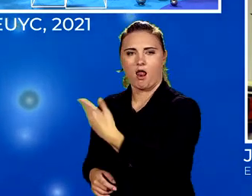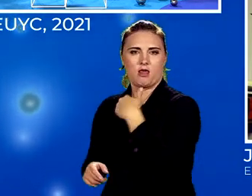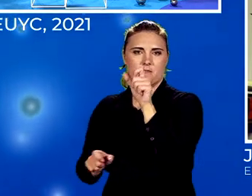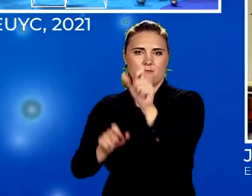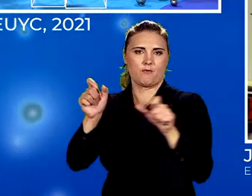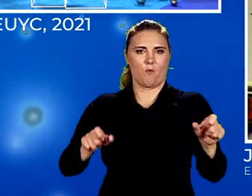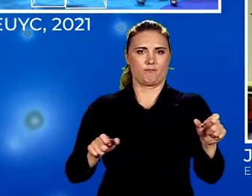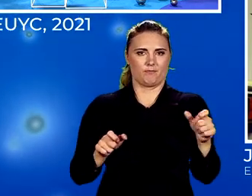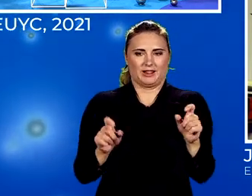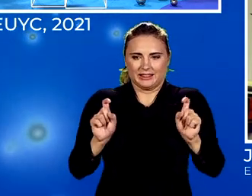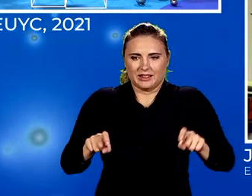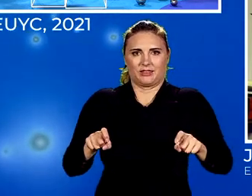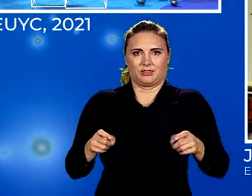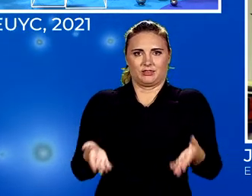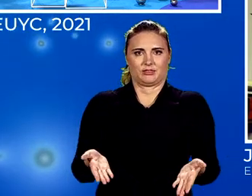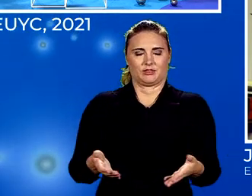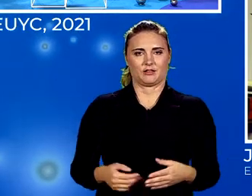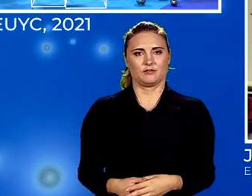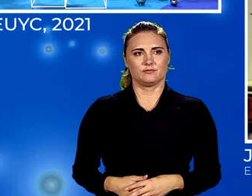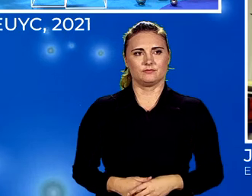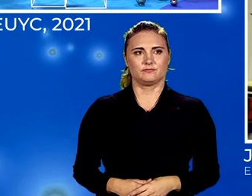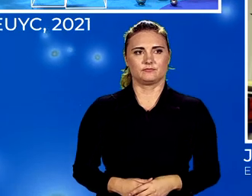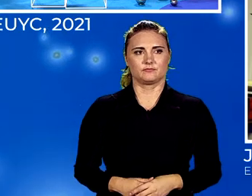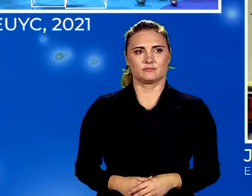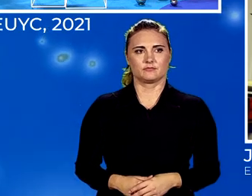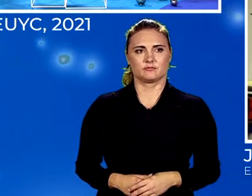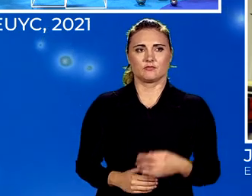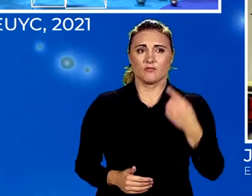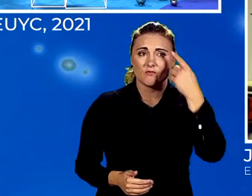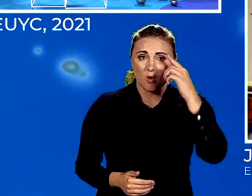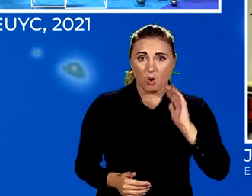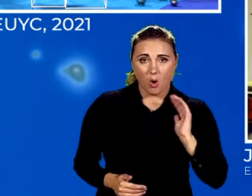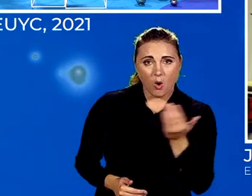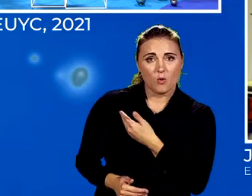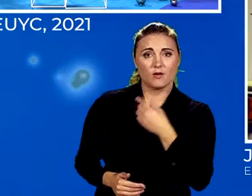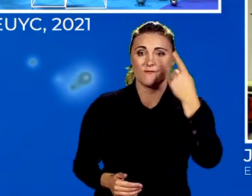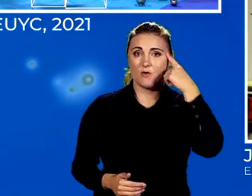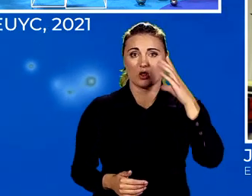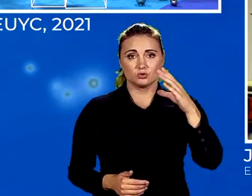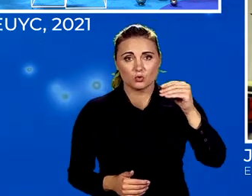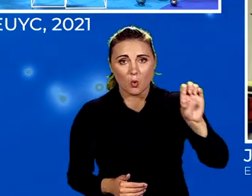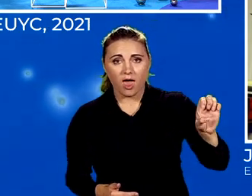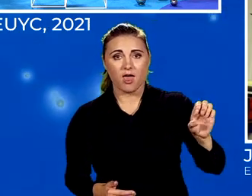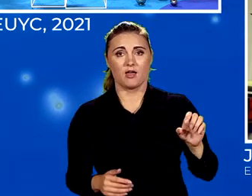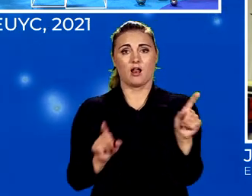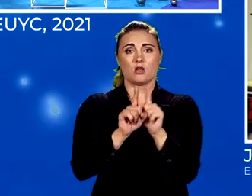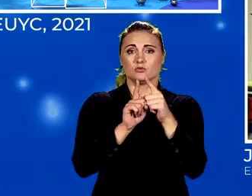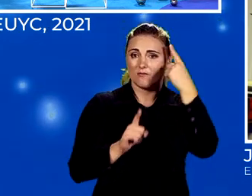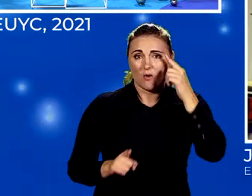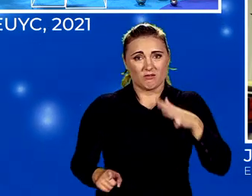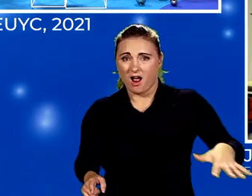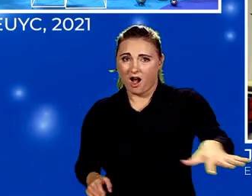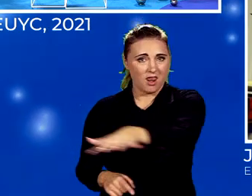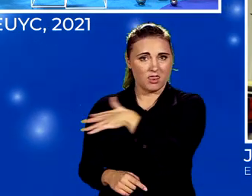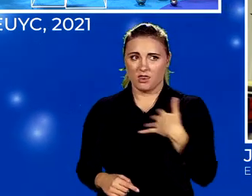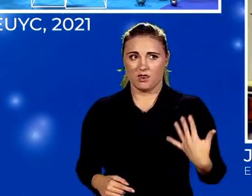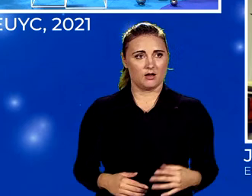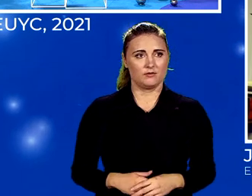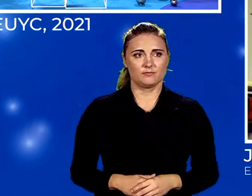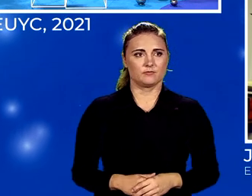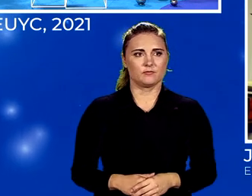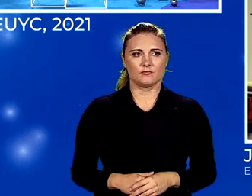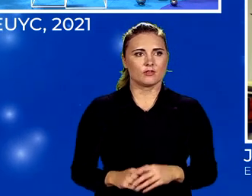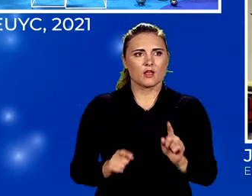in this way that for us in the Commission is that it is everything what the EU does, from